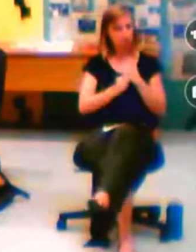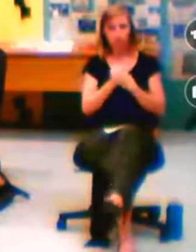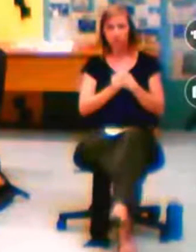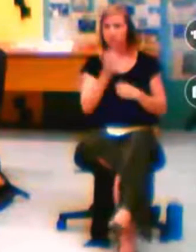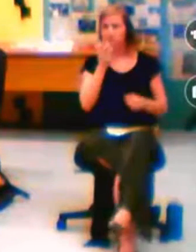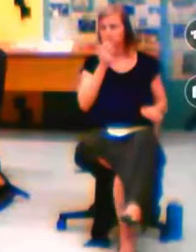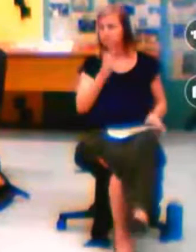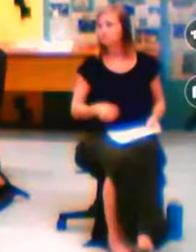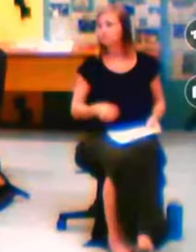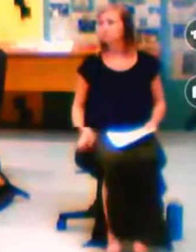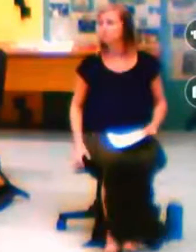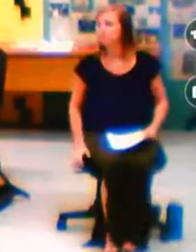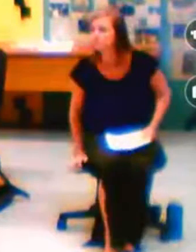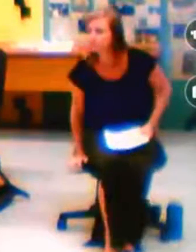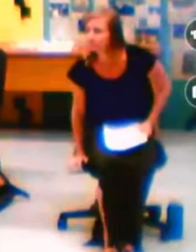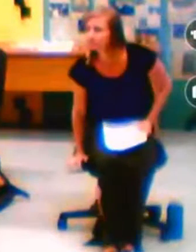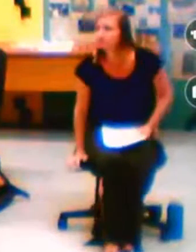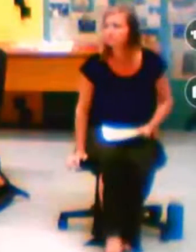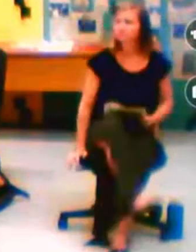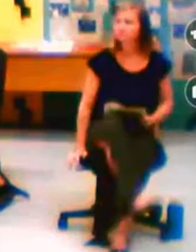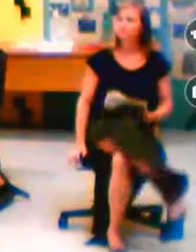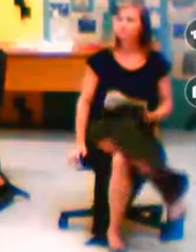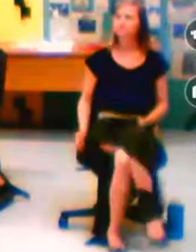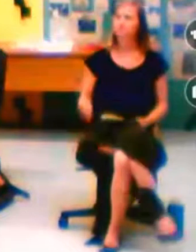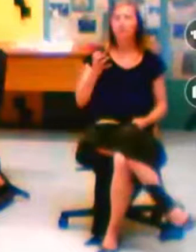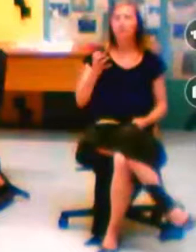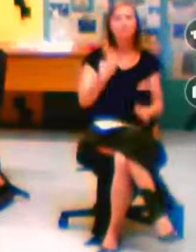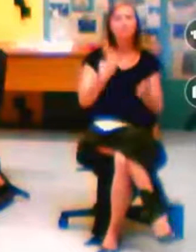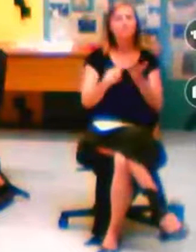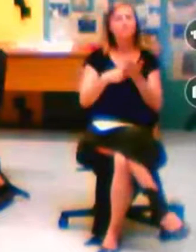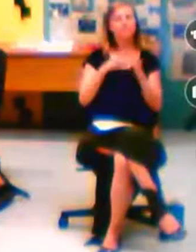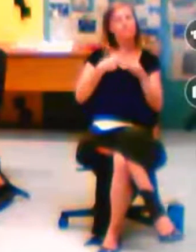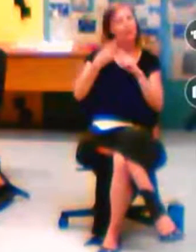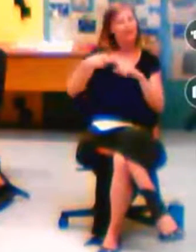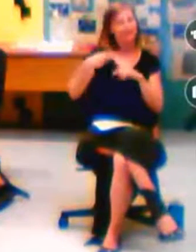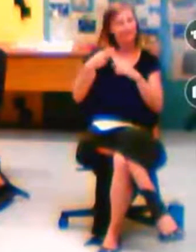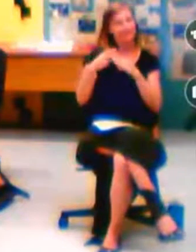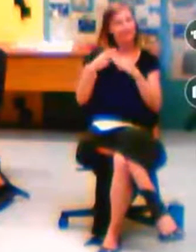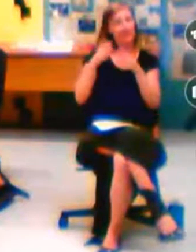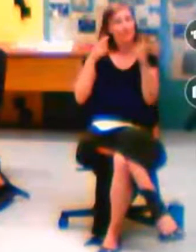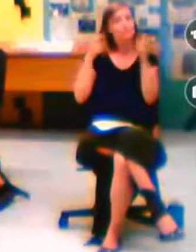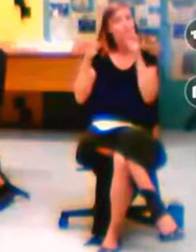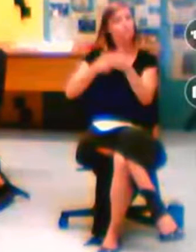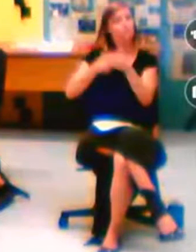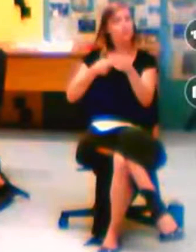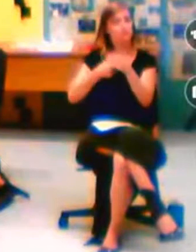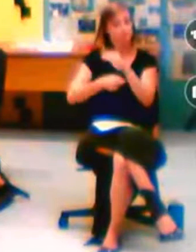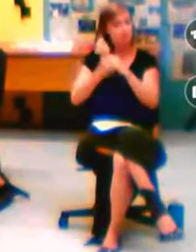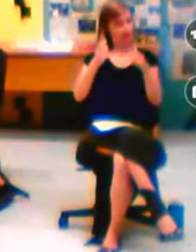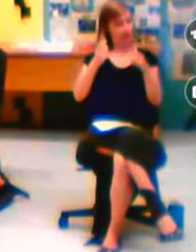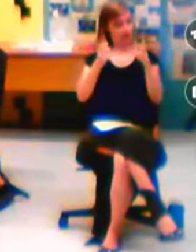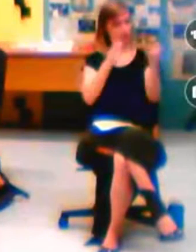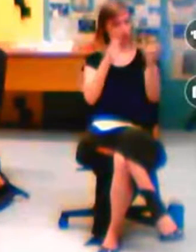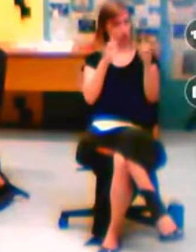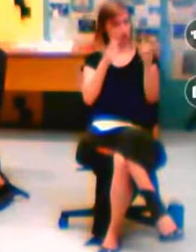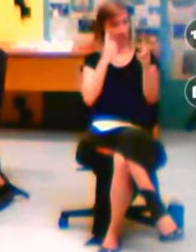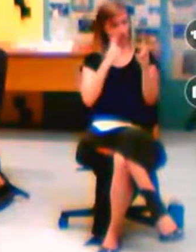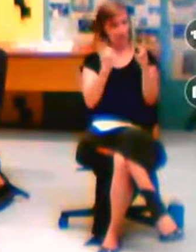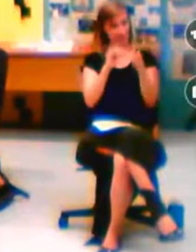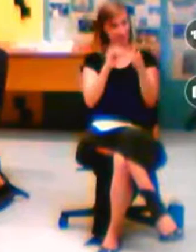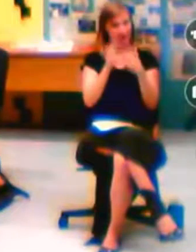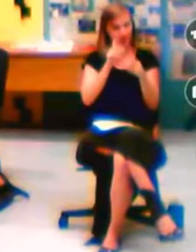there's that danger if you vote for it. There is no oversight of what this board does. Let's talk about administrative costs for a